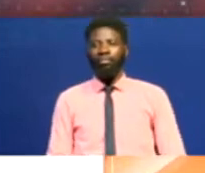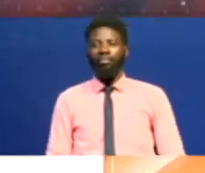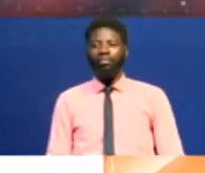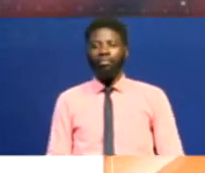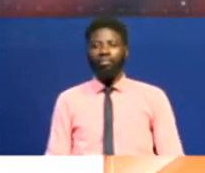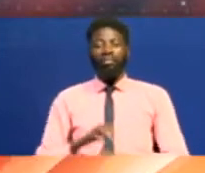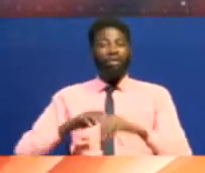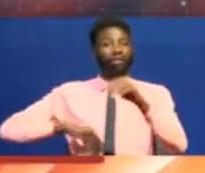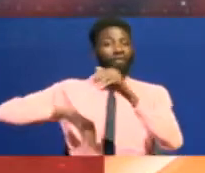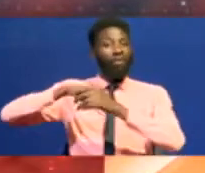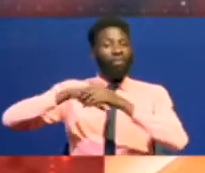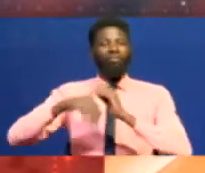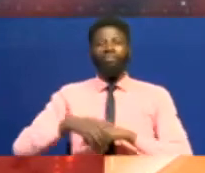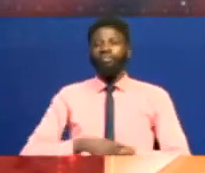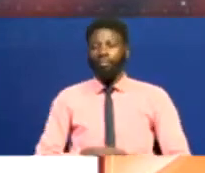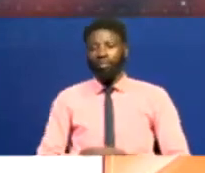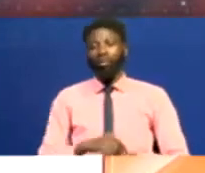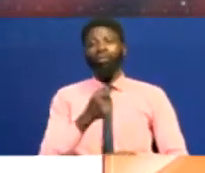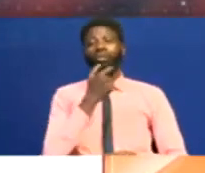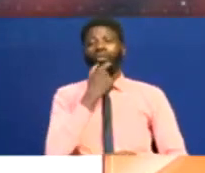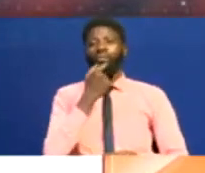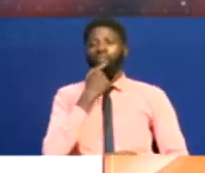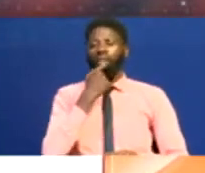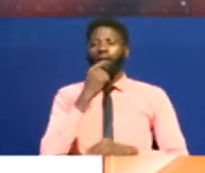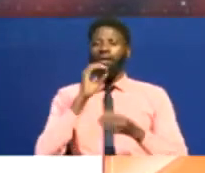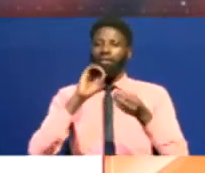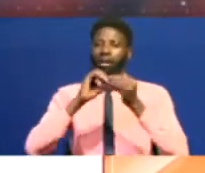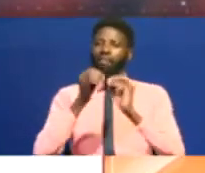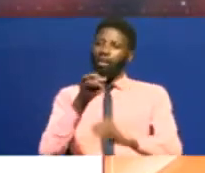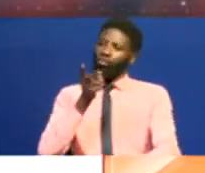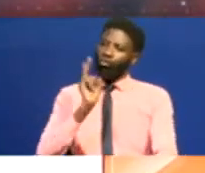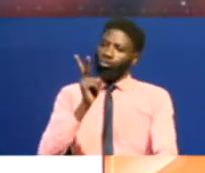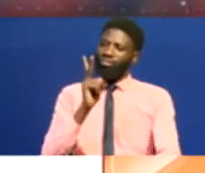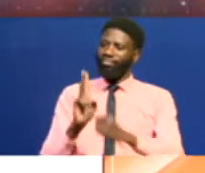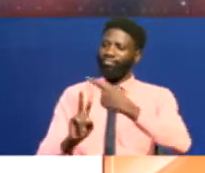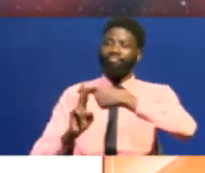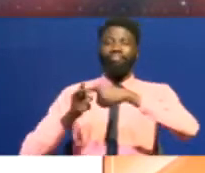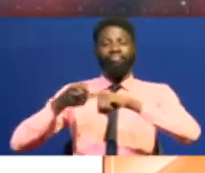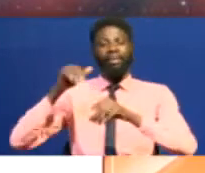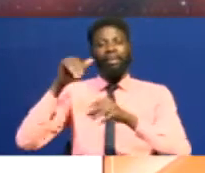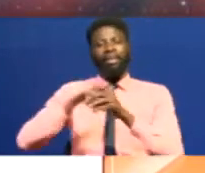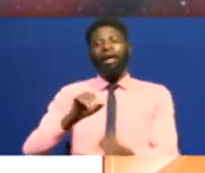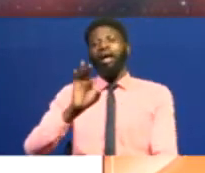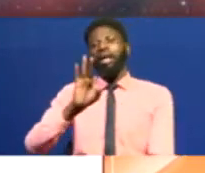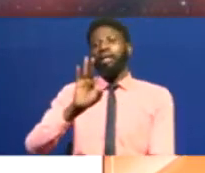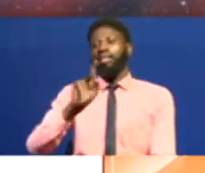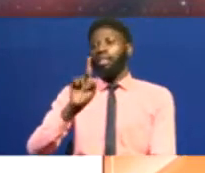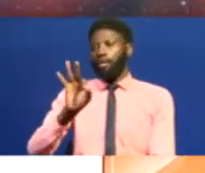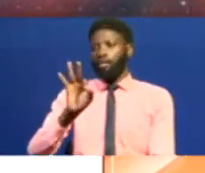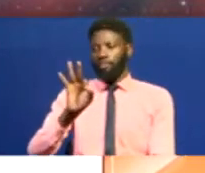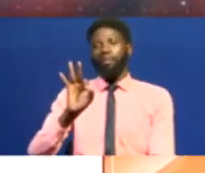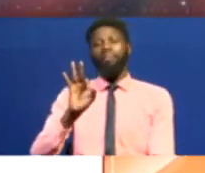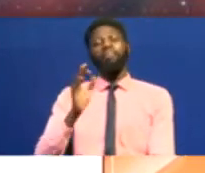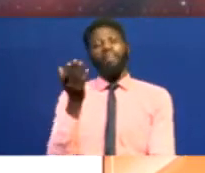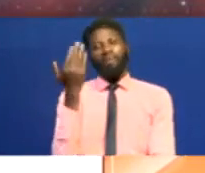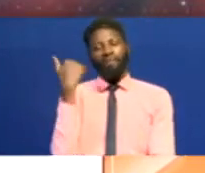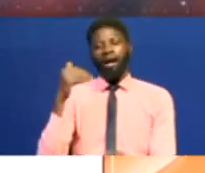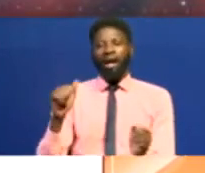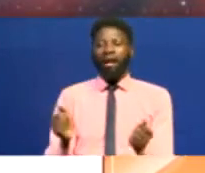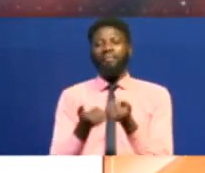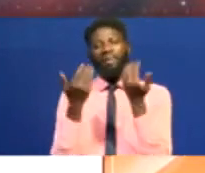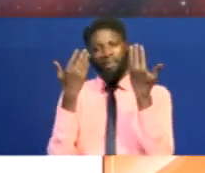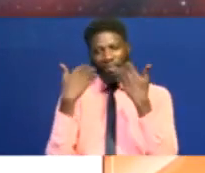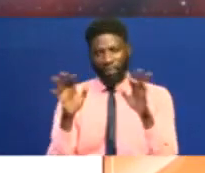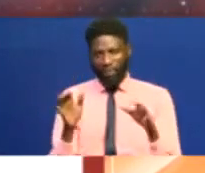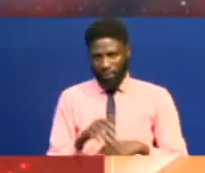And on football, Gor Mahia have remained in second position on the FKF Premier League table, despite being held to a goalless draw by Bidco United